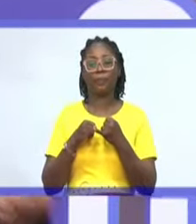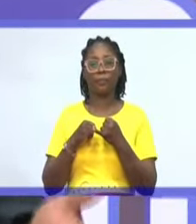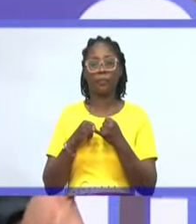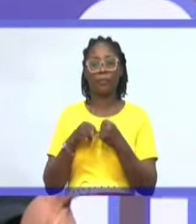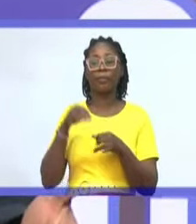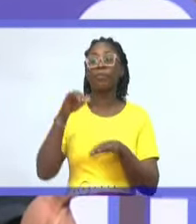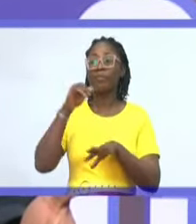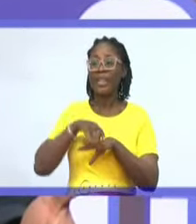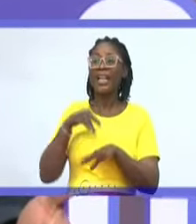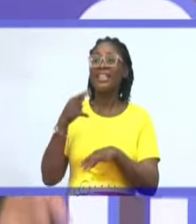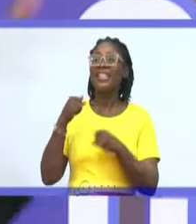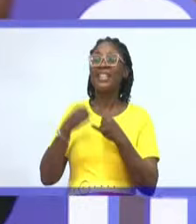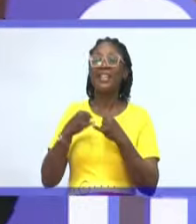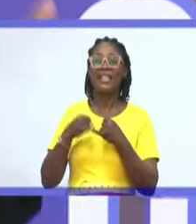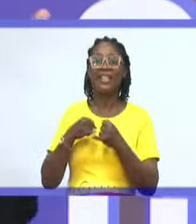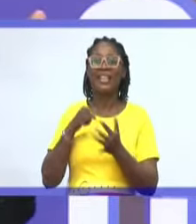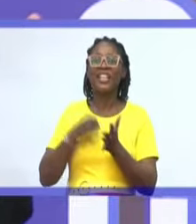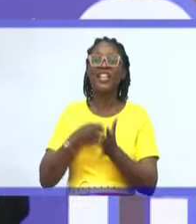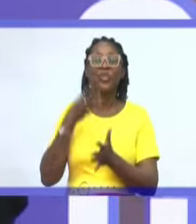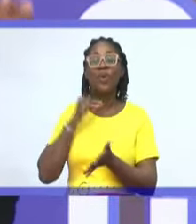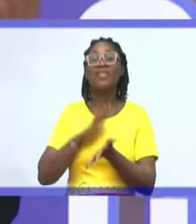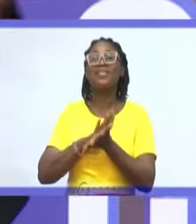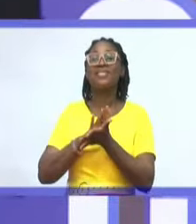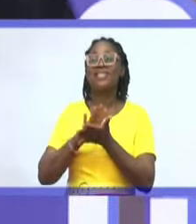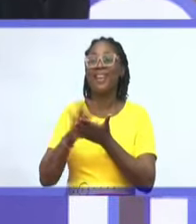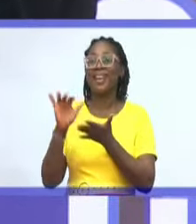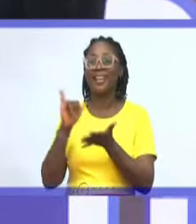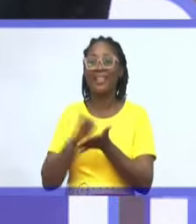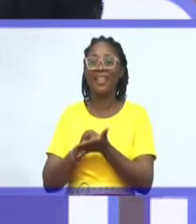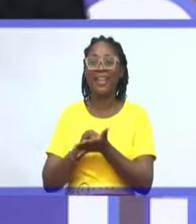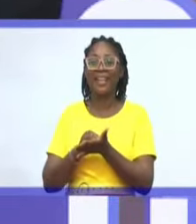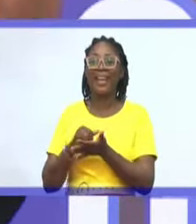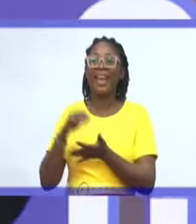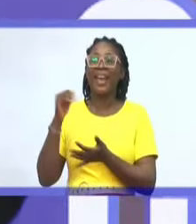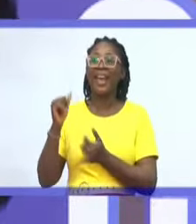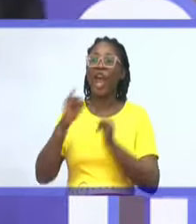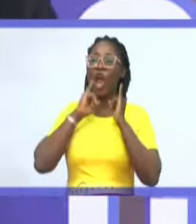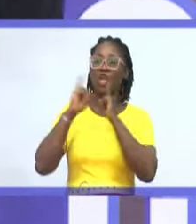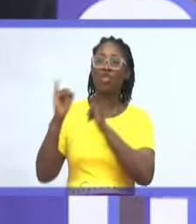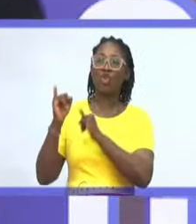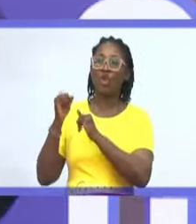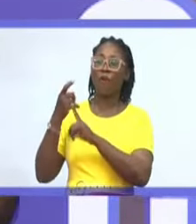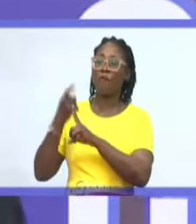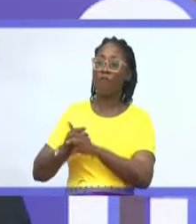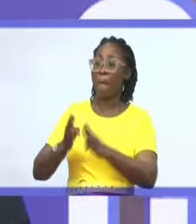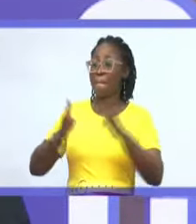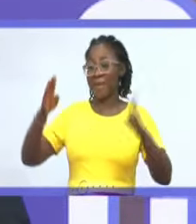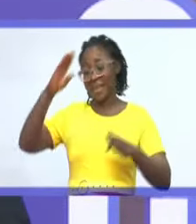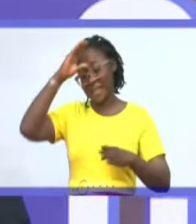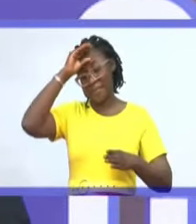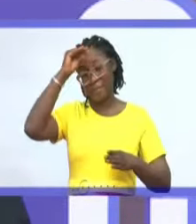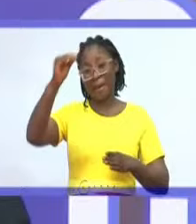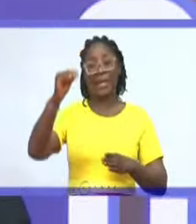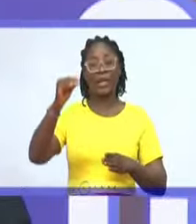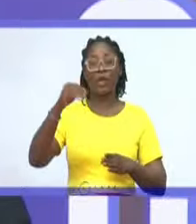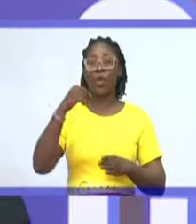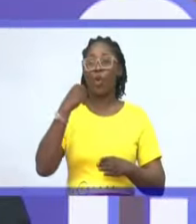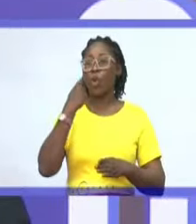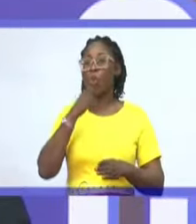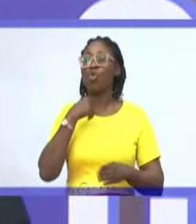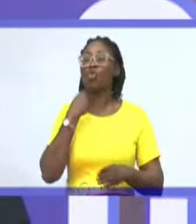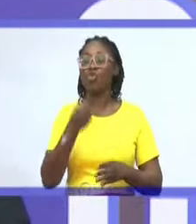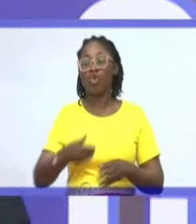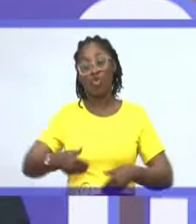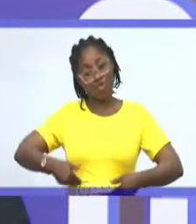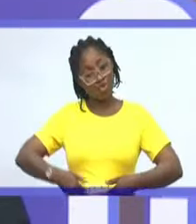In the end, it was clear that there was a directive from a big man who told a